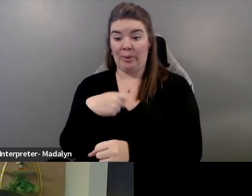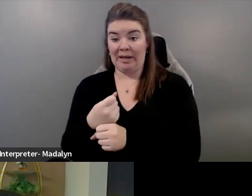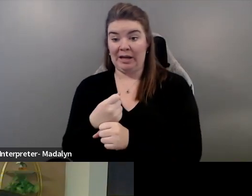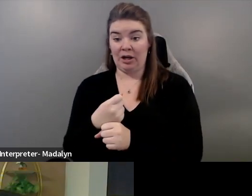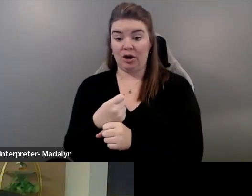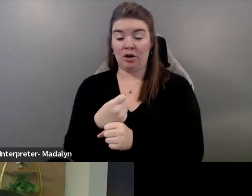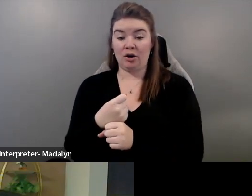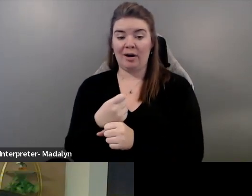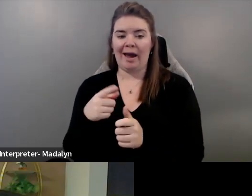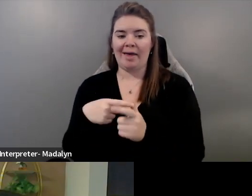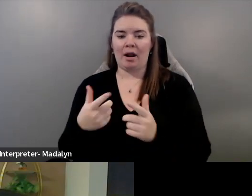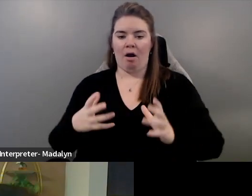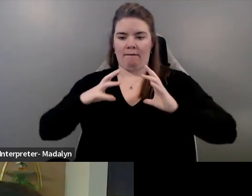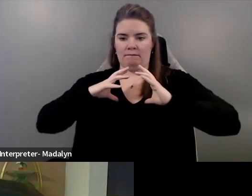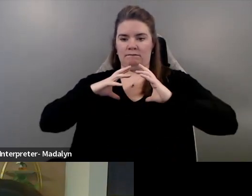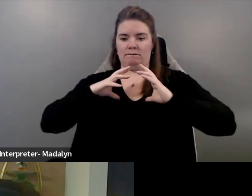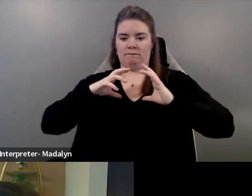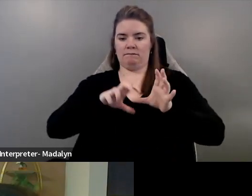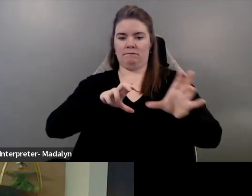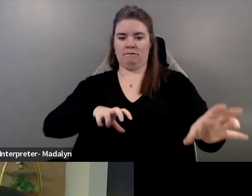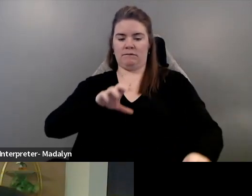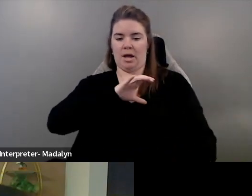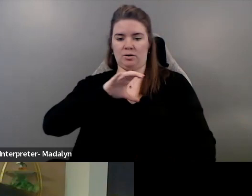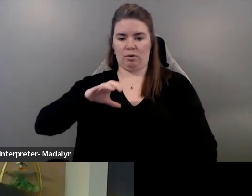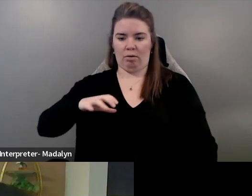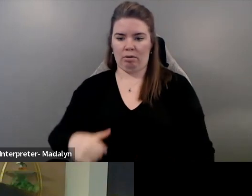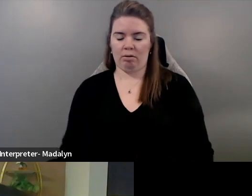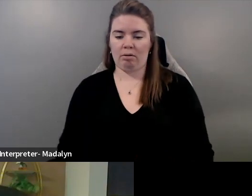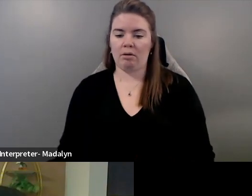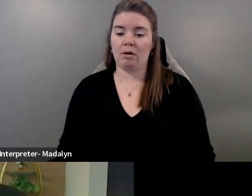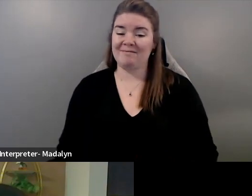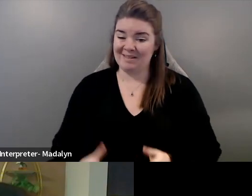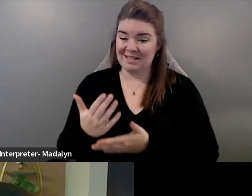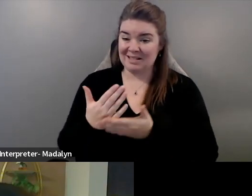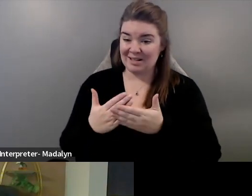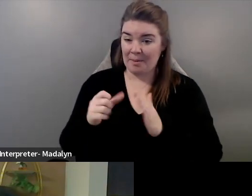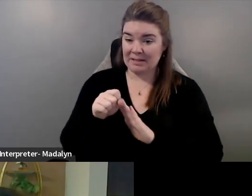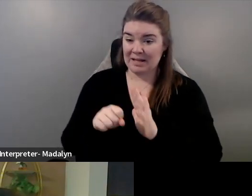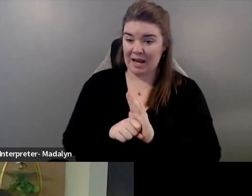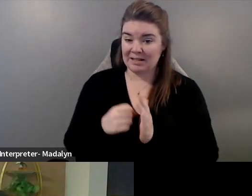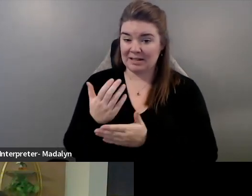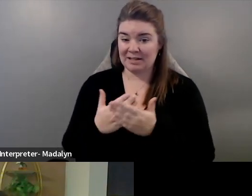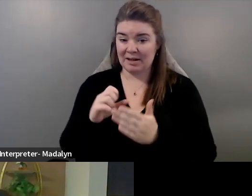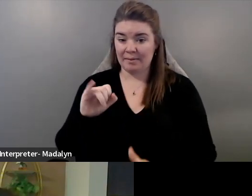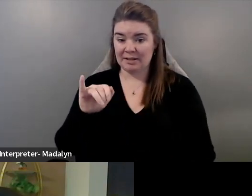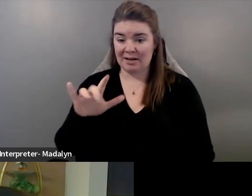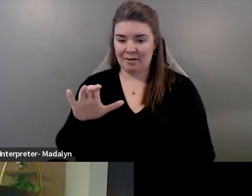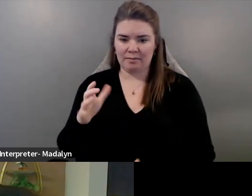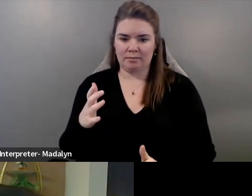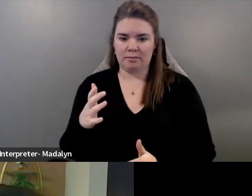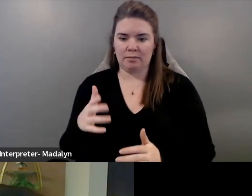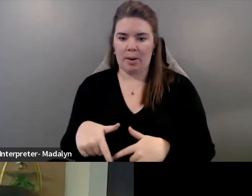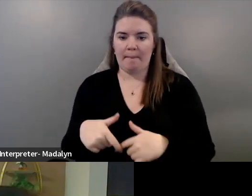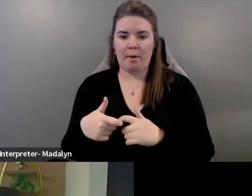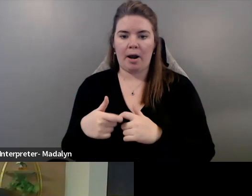Now, I will admit that in some states and some SILCs, that break is 1 day. And you do end up with